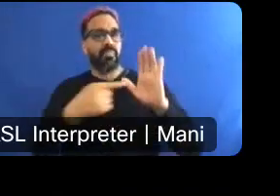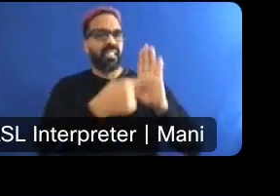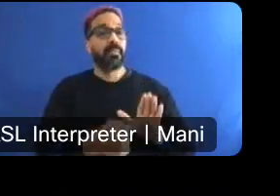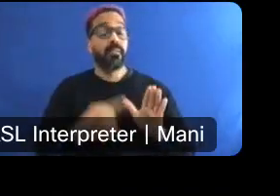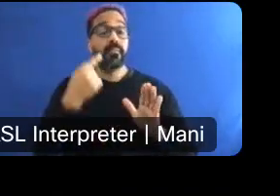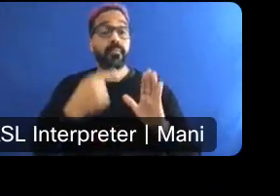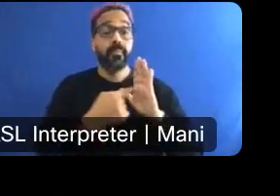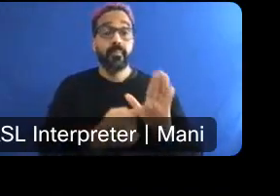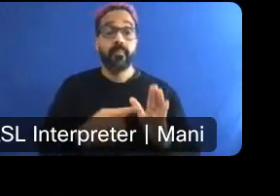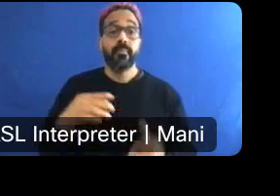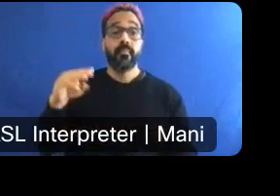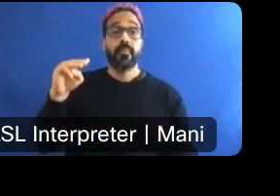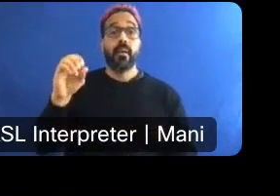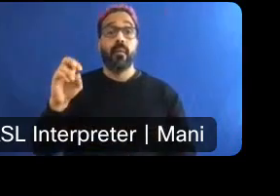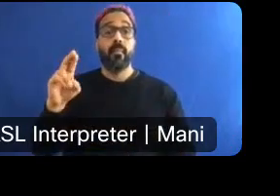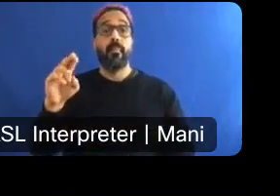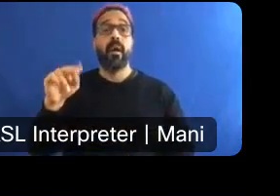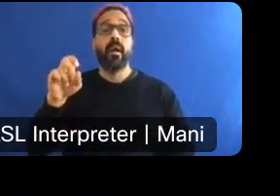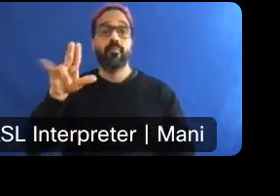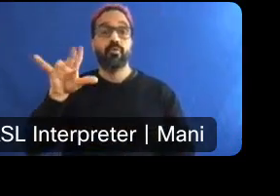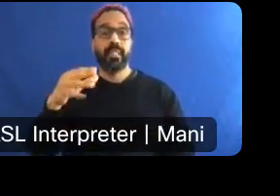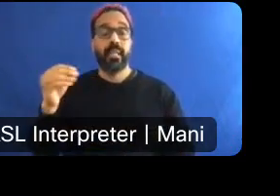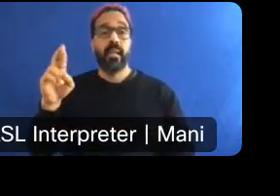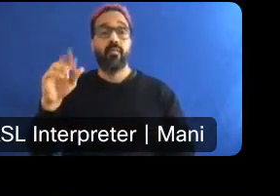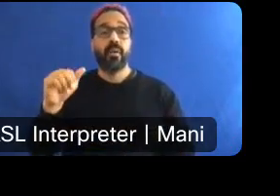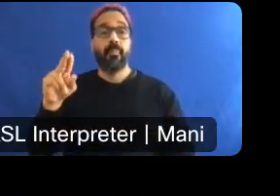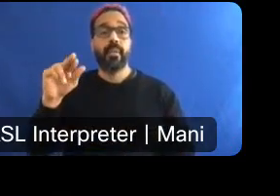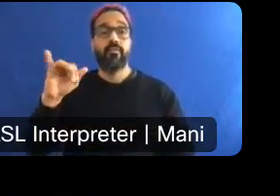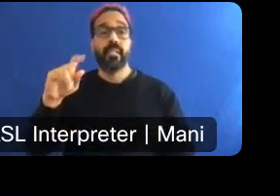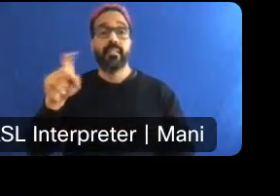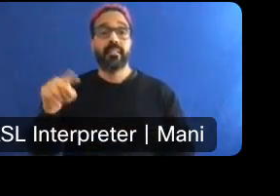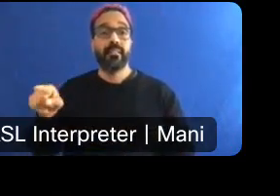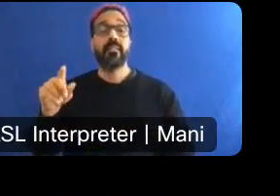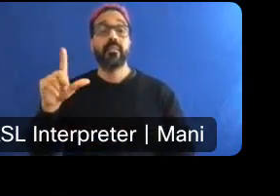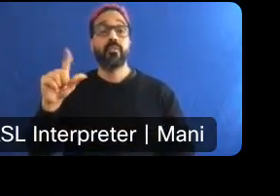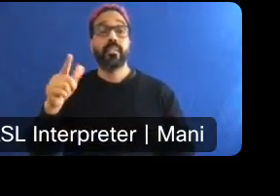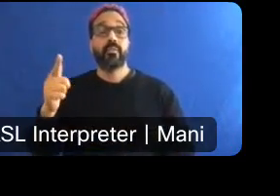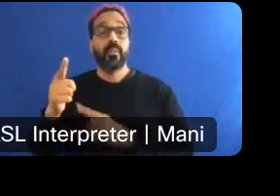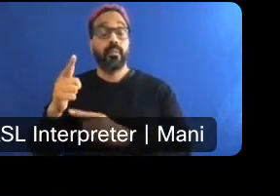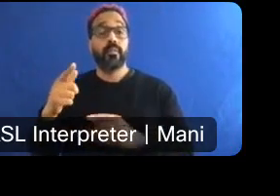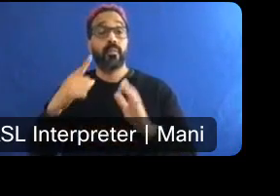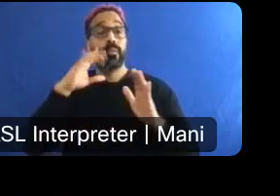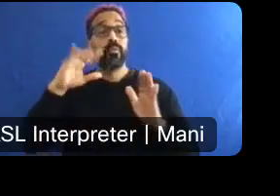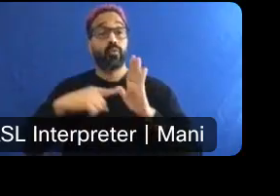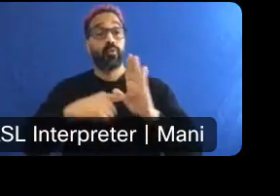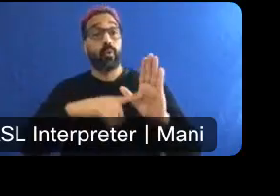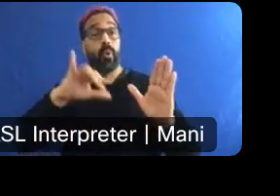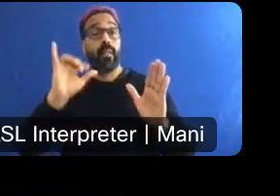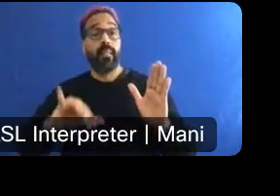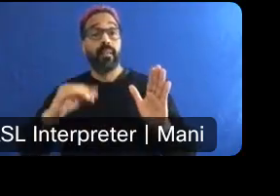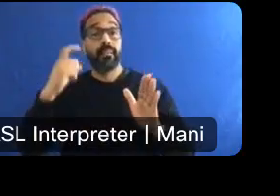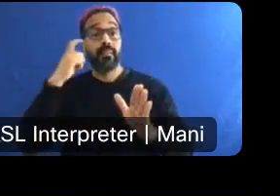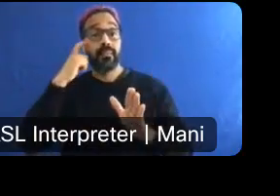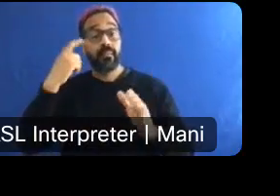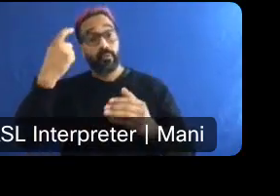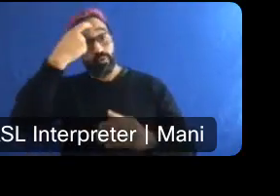Ramirez 2021 have noted that psychological trauma impacts brain function and stress response systems. Brain injury